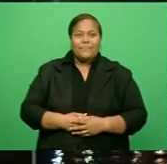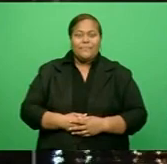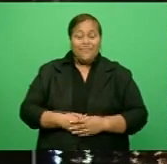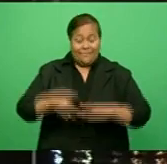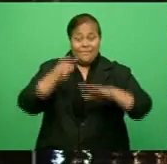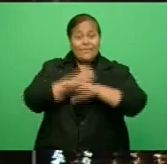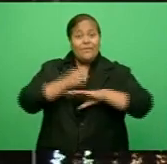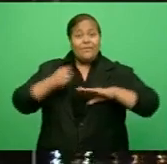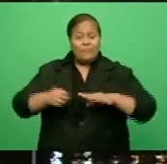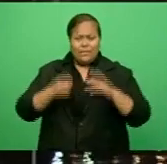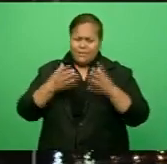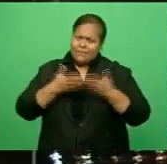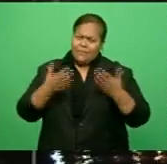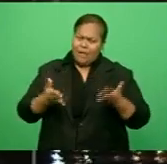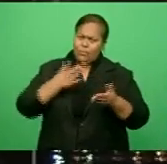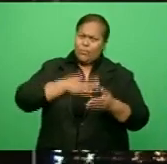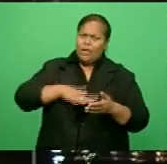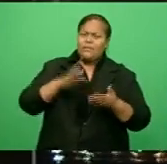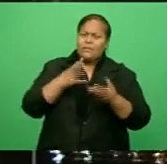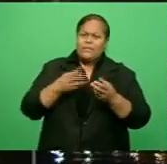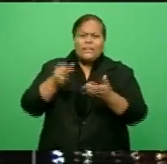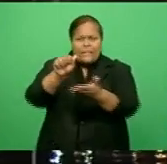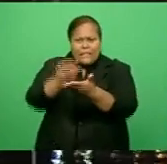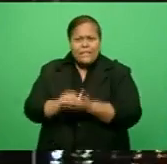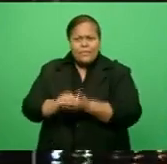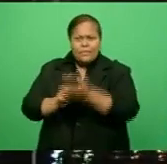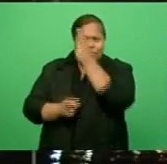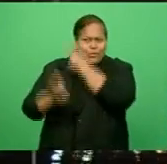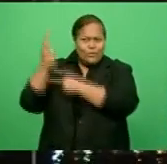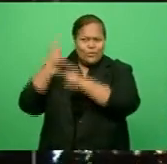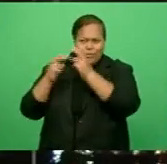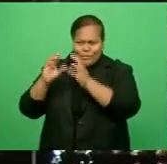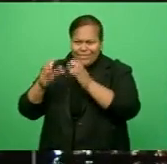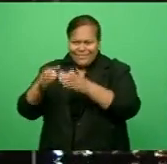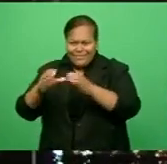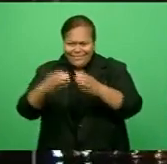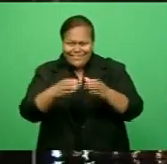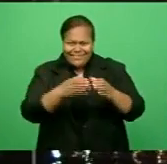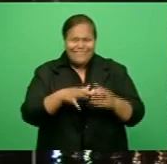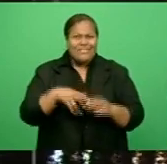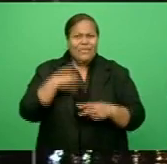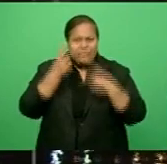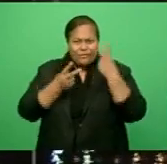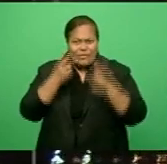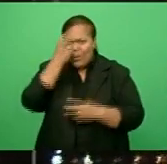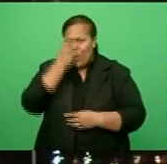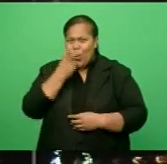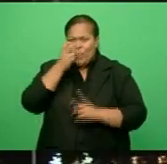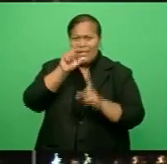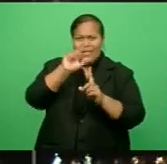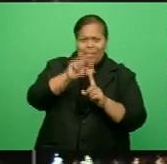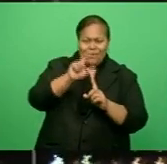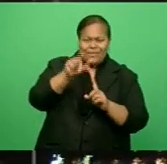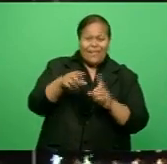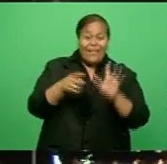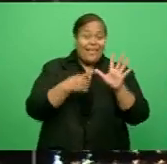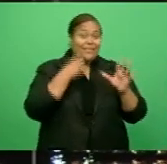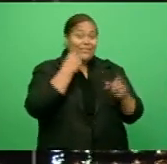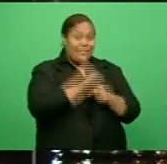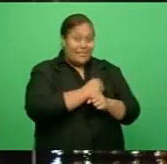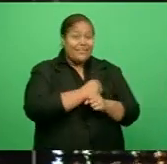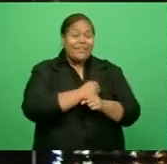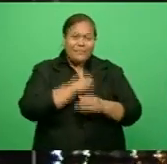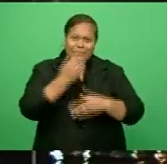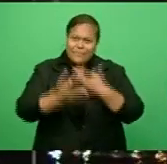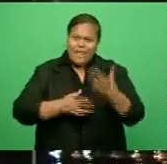at renewing and maintaining historical sites in Levuka Overlau. While visiting the old capital, Minister for Economy Ayaz Said Qayyum says